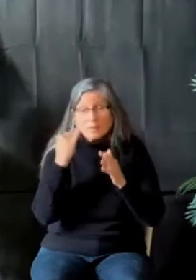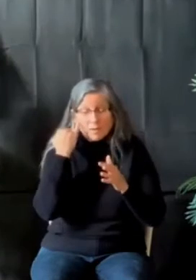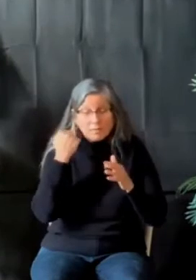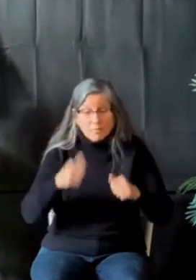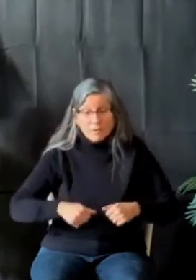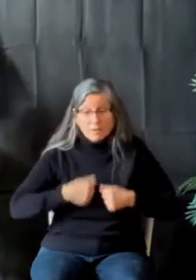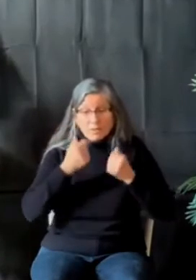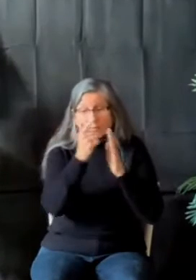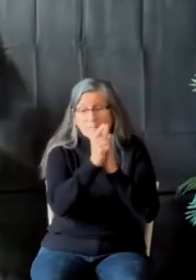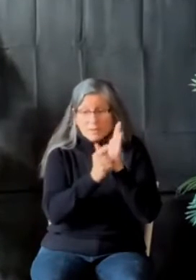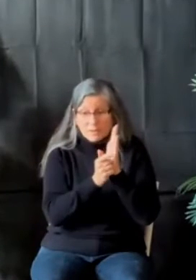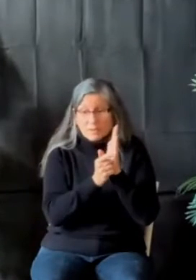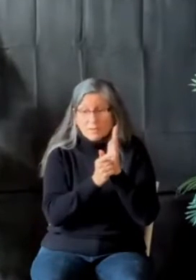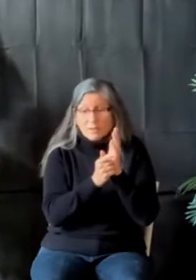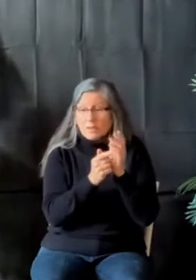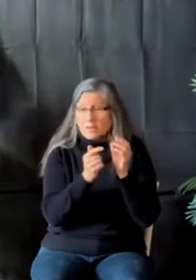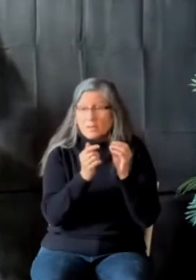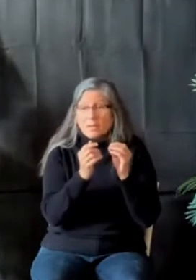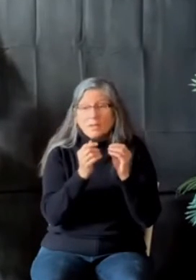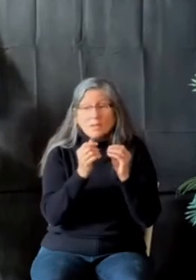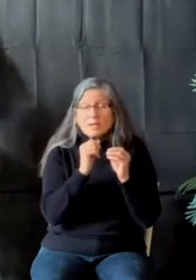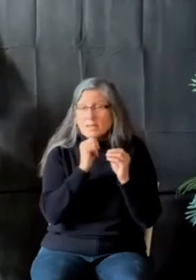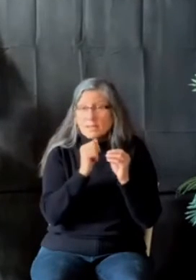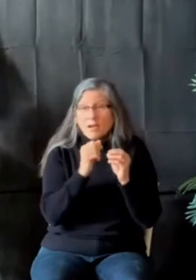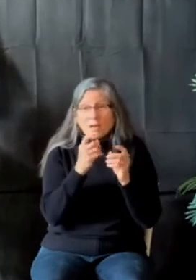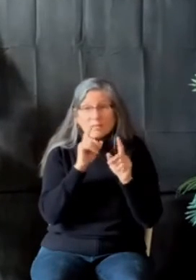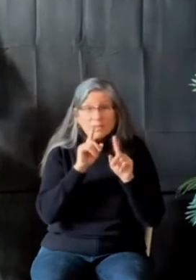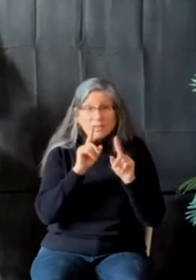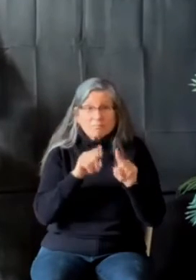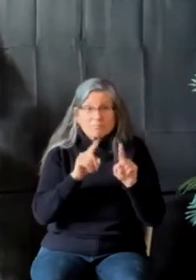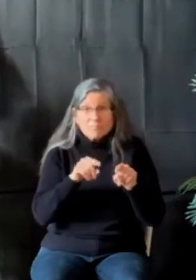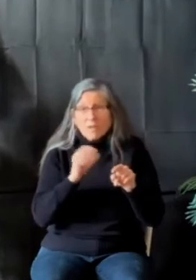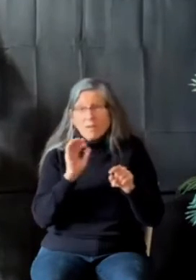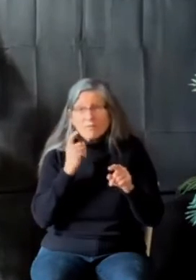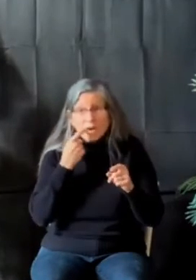living no longer by the dictates of our sinful nature or by the law,